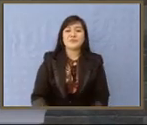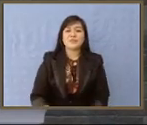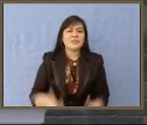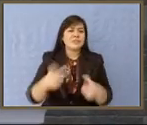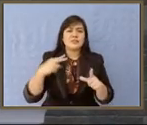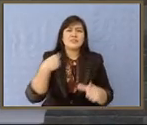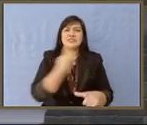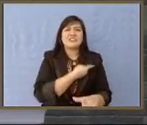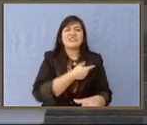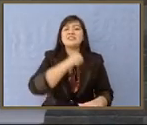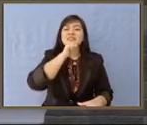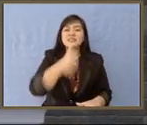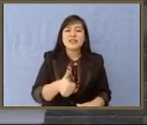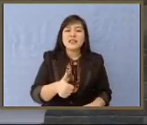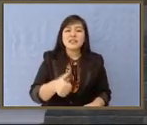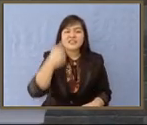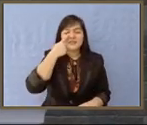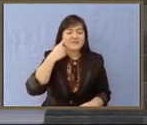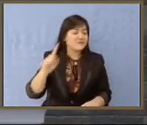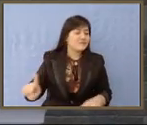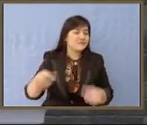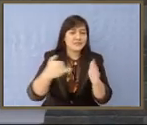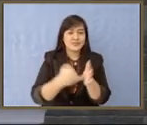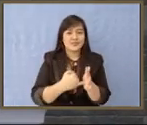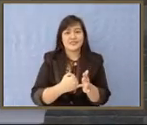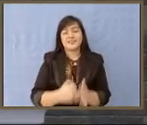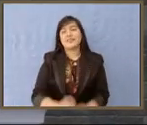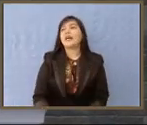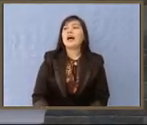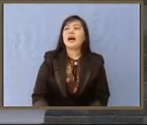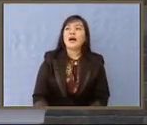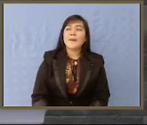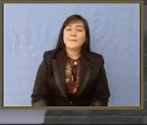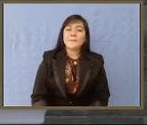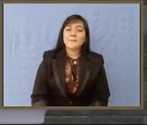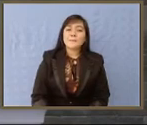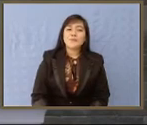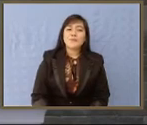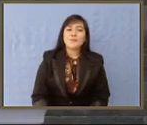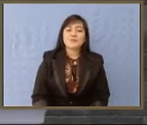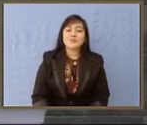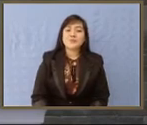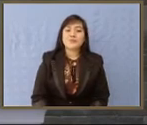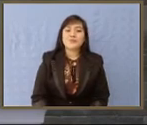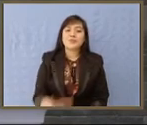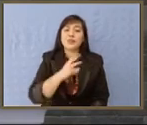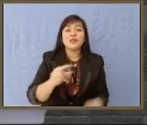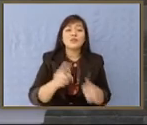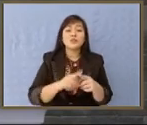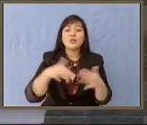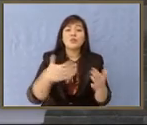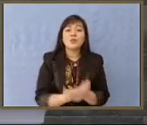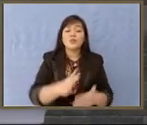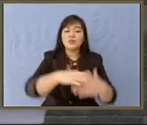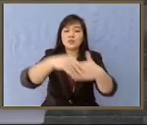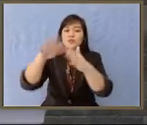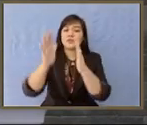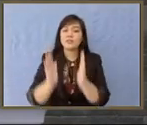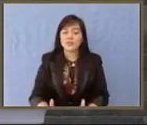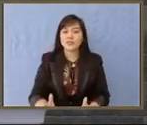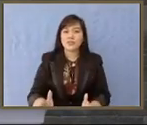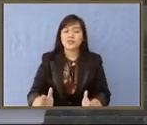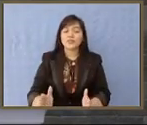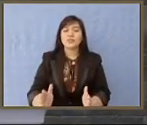school teacher at kahit na kayo ay kayong mga leaders sa mga kababaihan sa Team Focus, I'd like to encourage